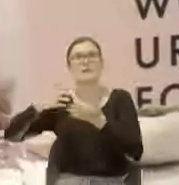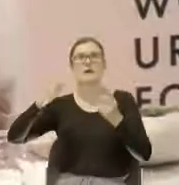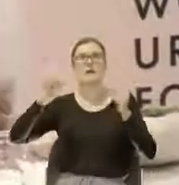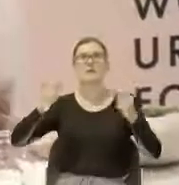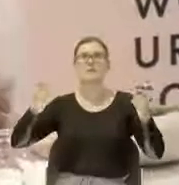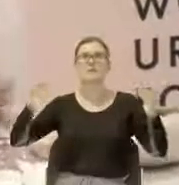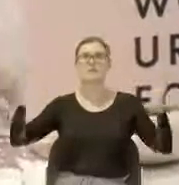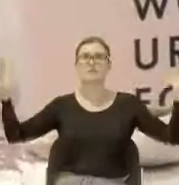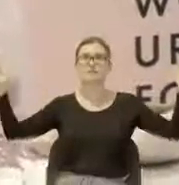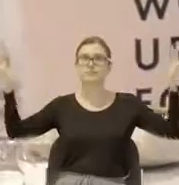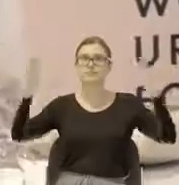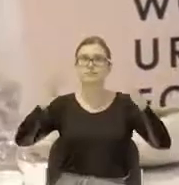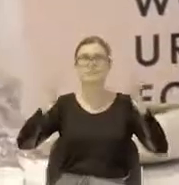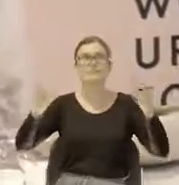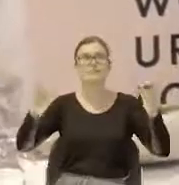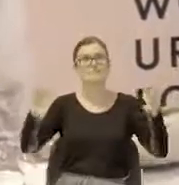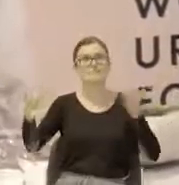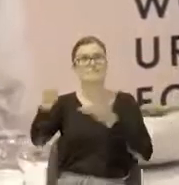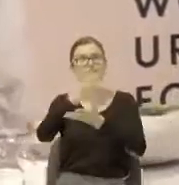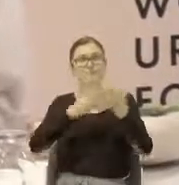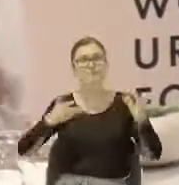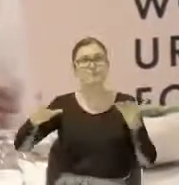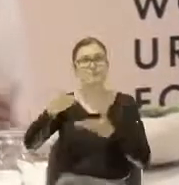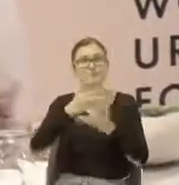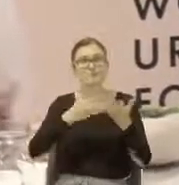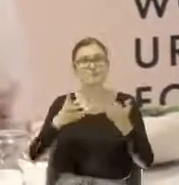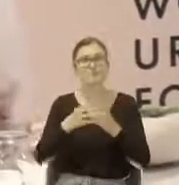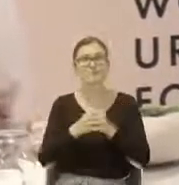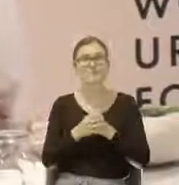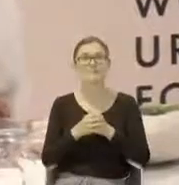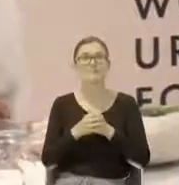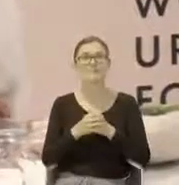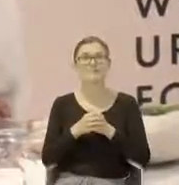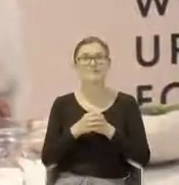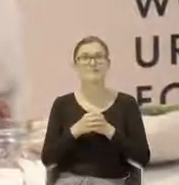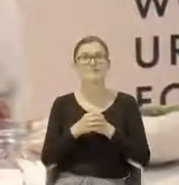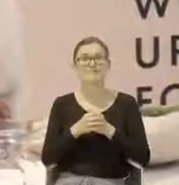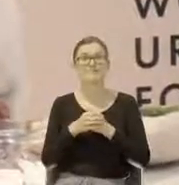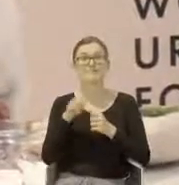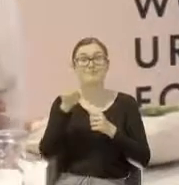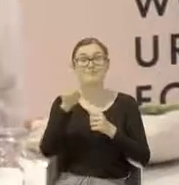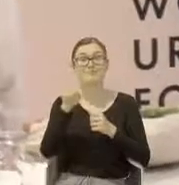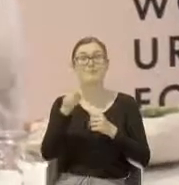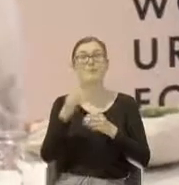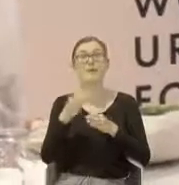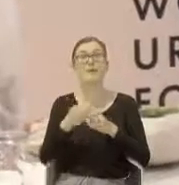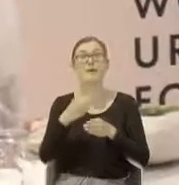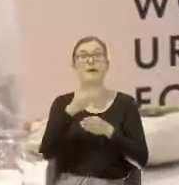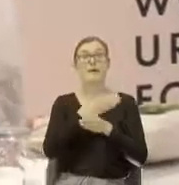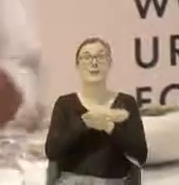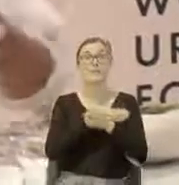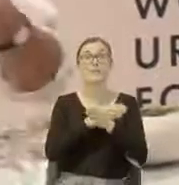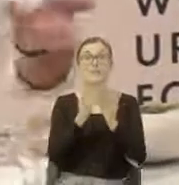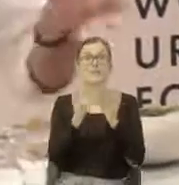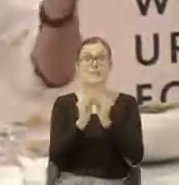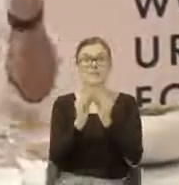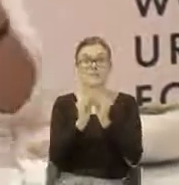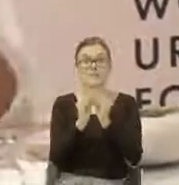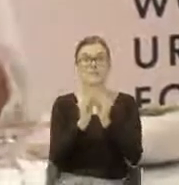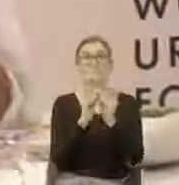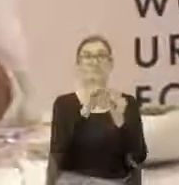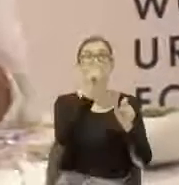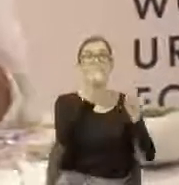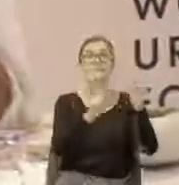meeting, and four mayors would represent the World Assembly to speak on behalf not only of the World Assembly, but what the World